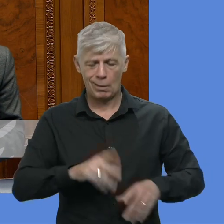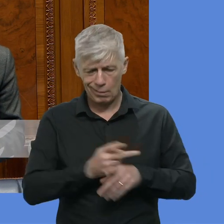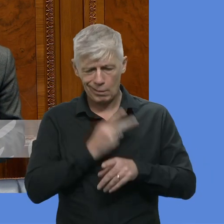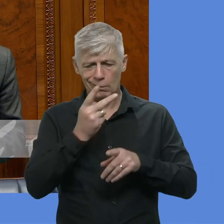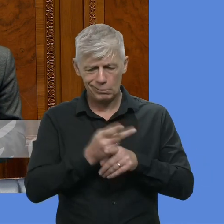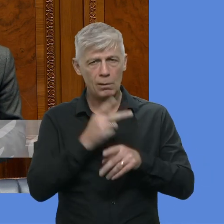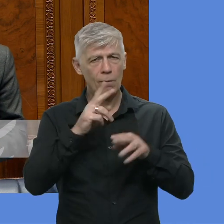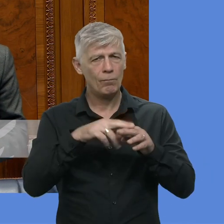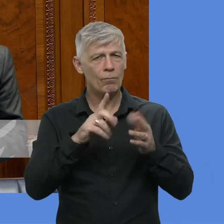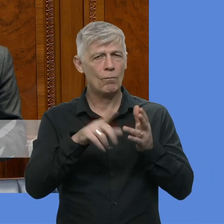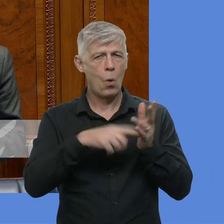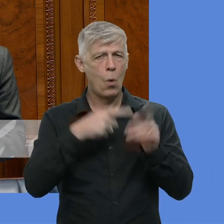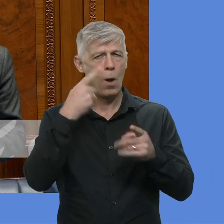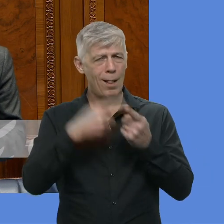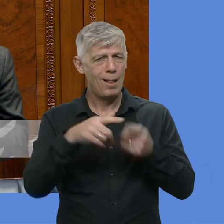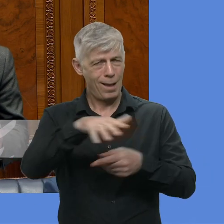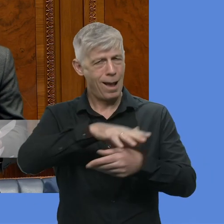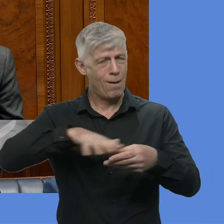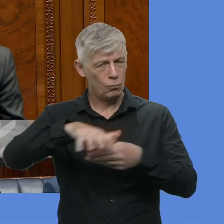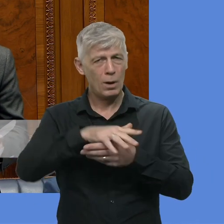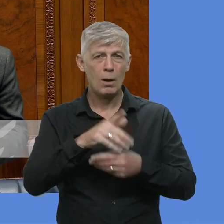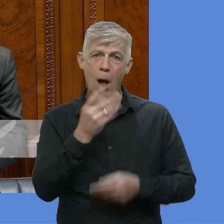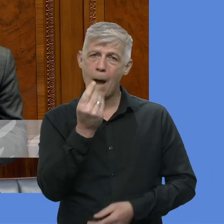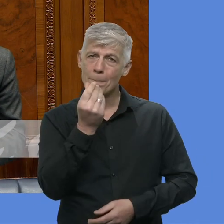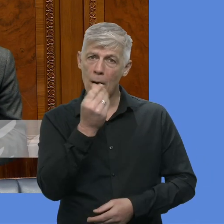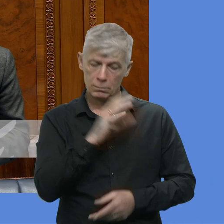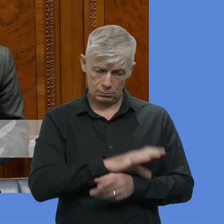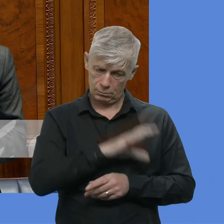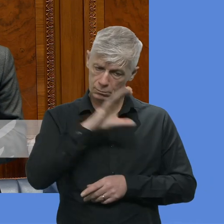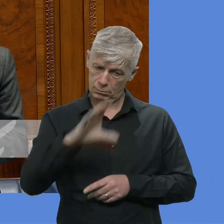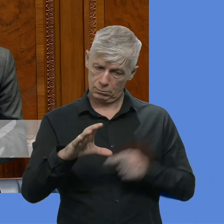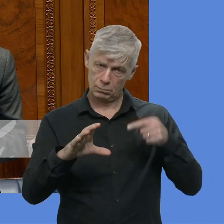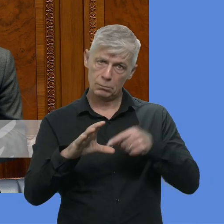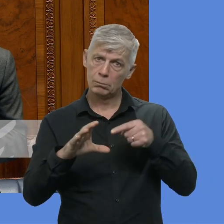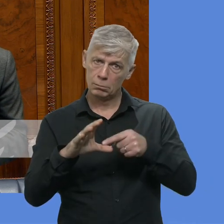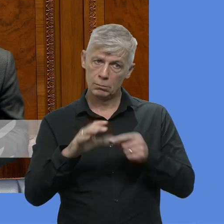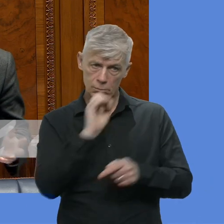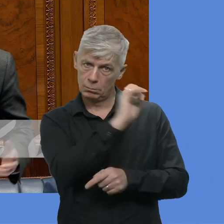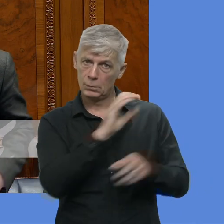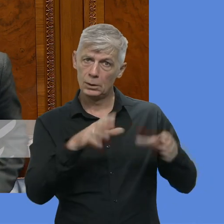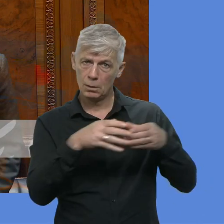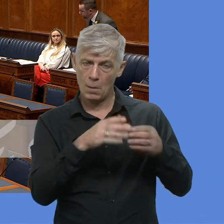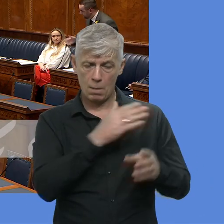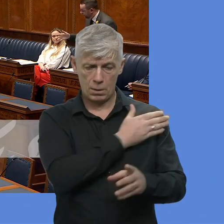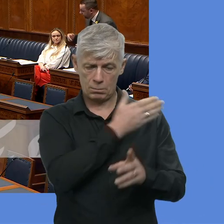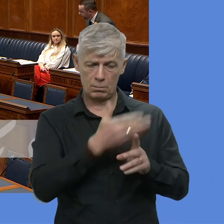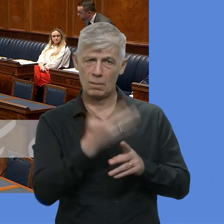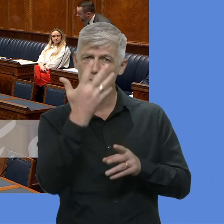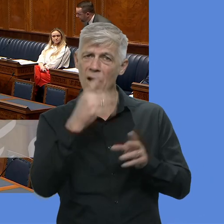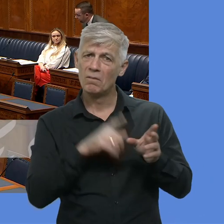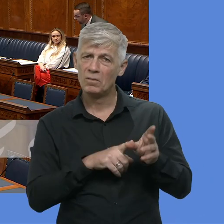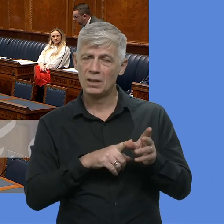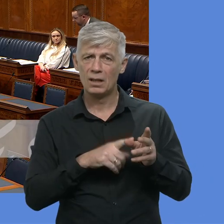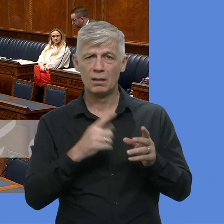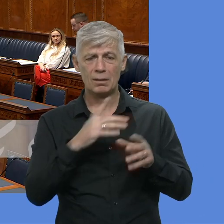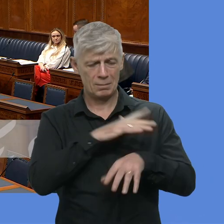Foyle constituency. Can the Minister indicate how much funding has been paid out from his department over the last 5 years within the London and Strabane